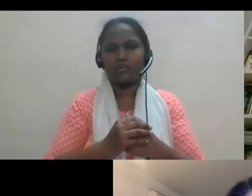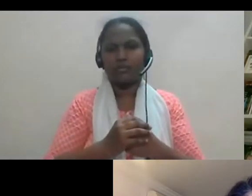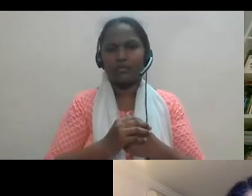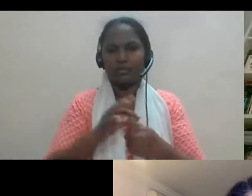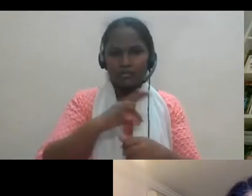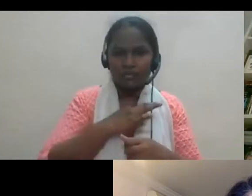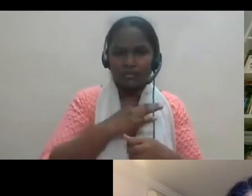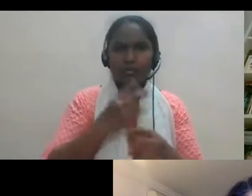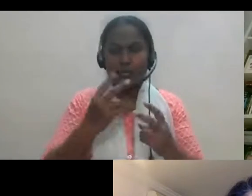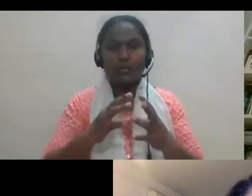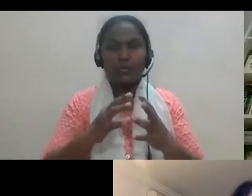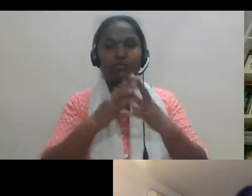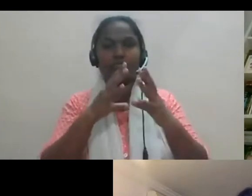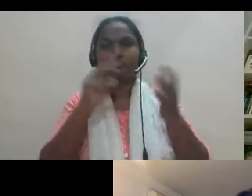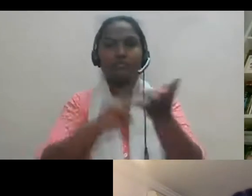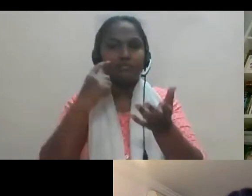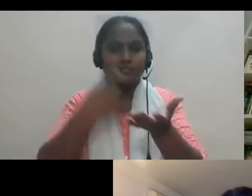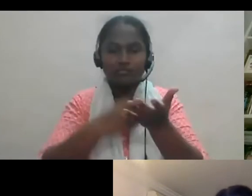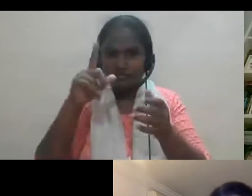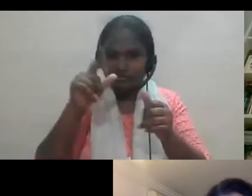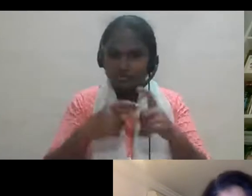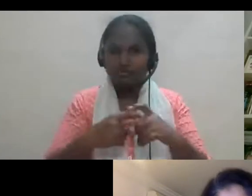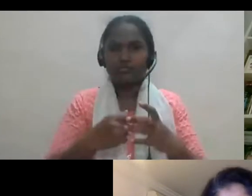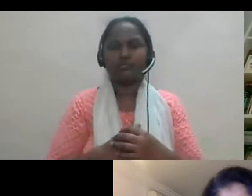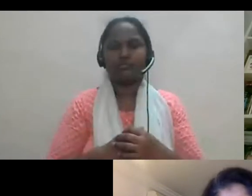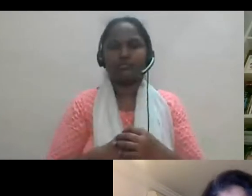like a too miraculous situation.